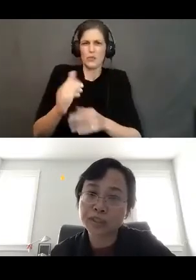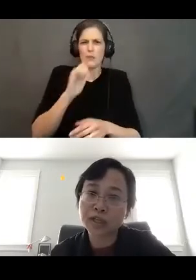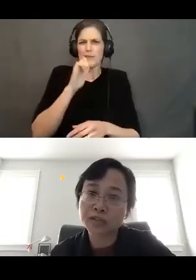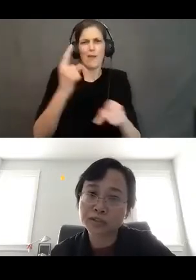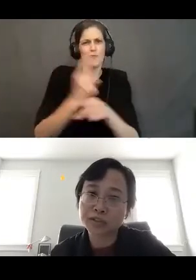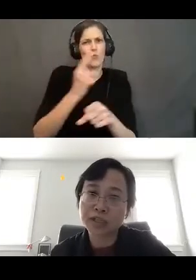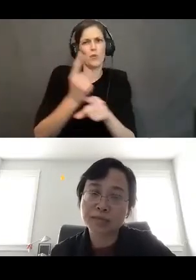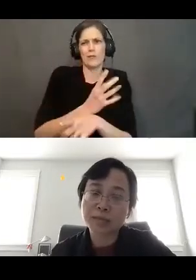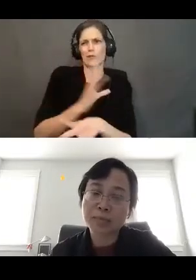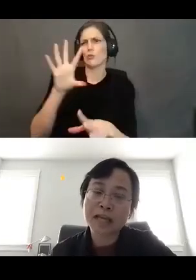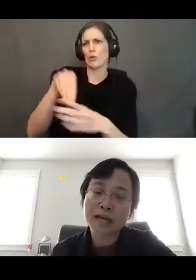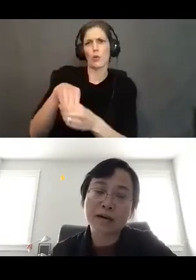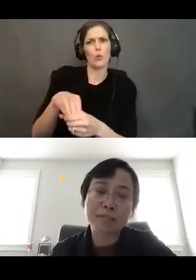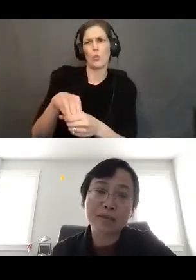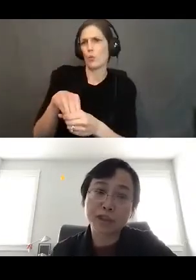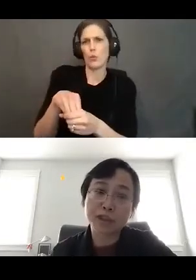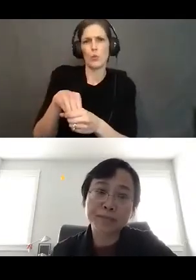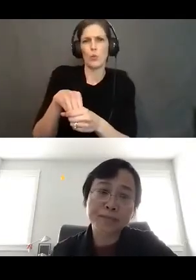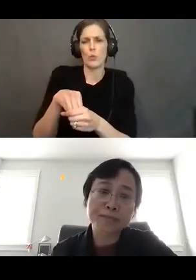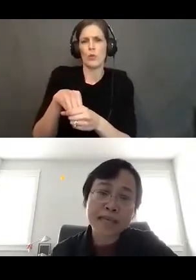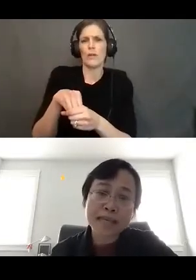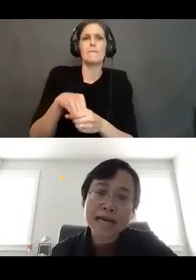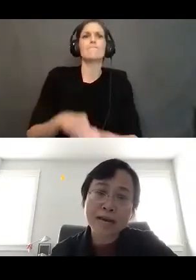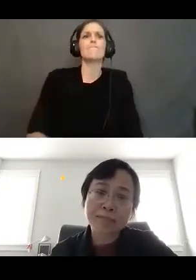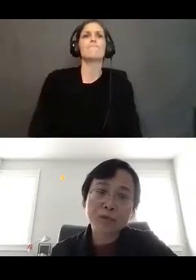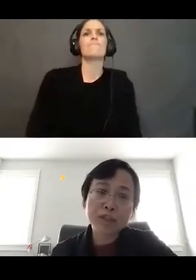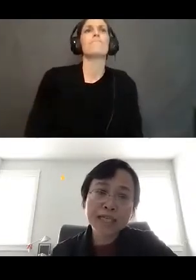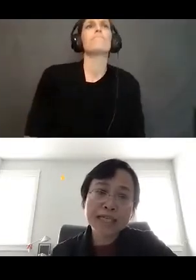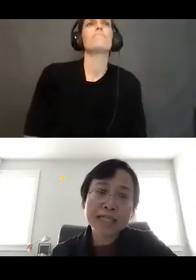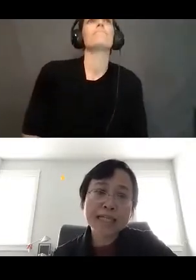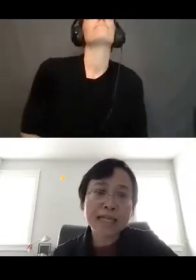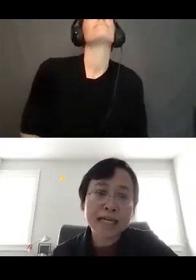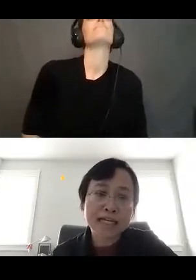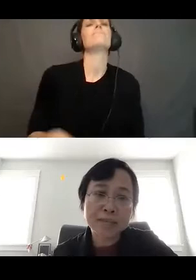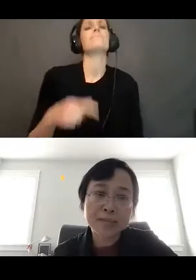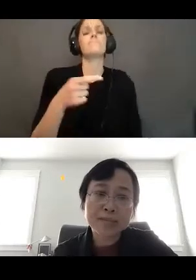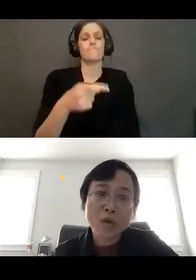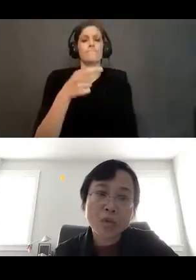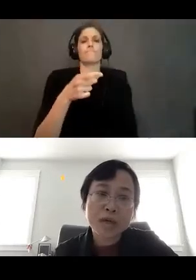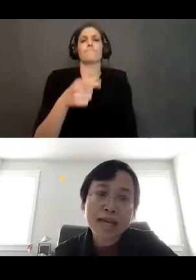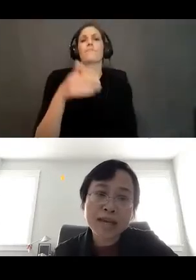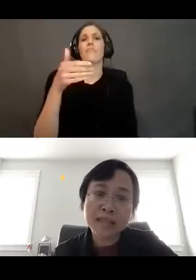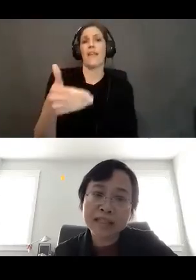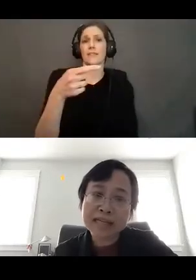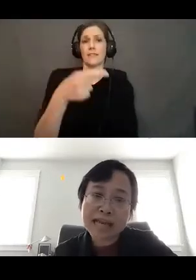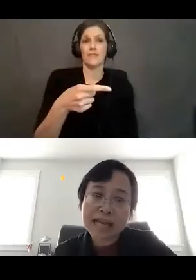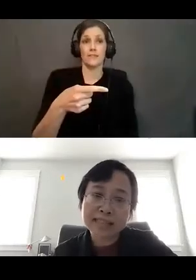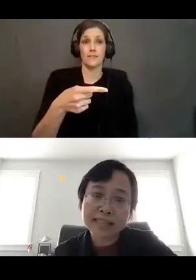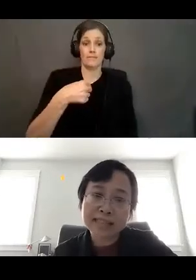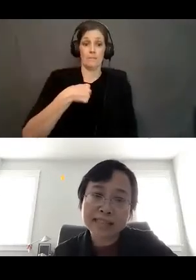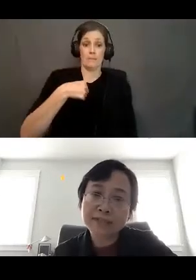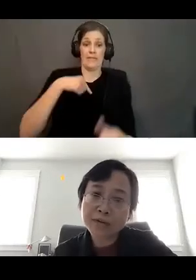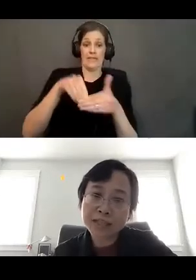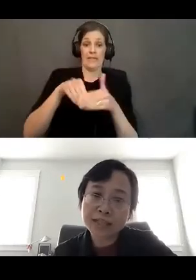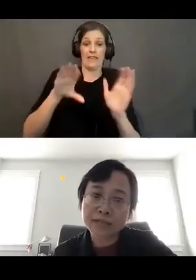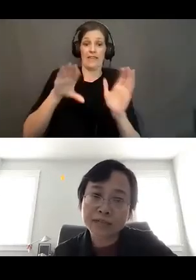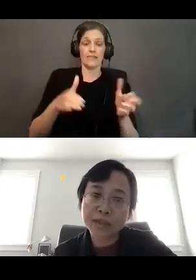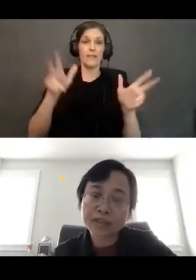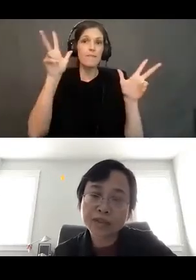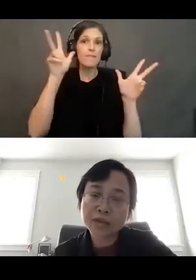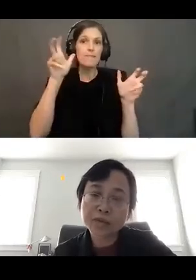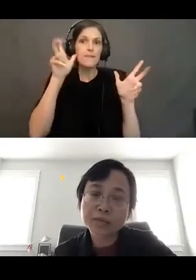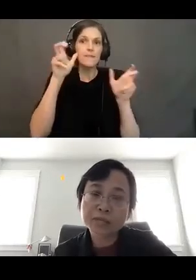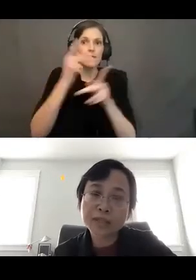including in our measure. Looking at another item, when I am in class, I listen very